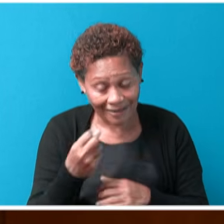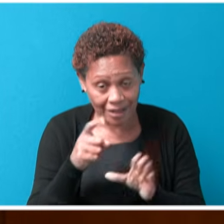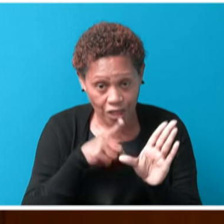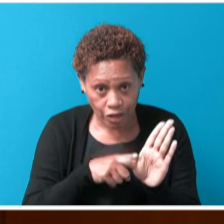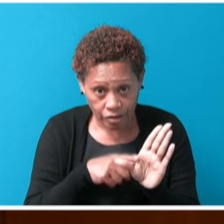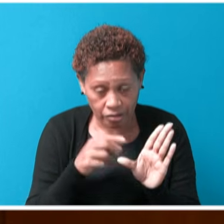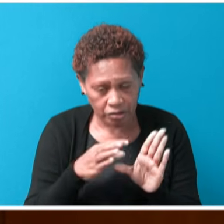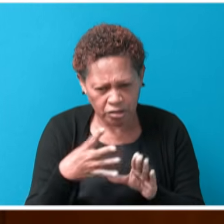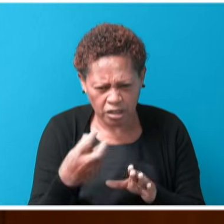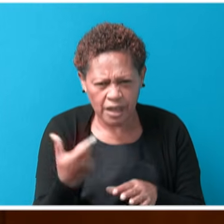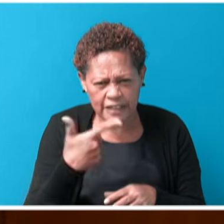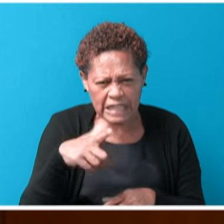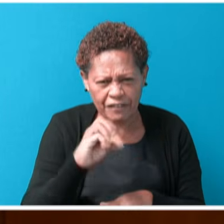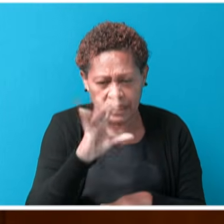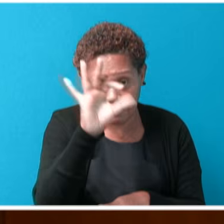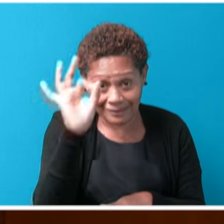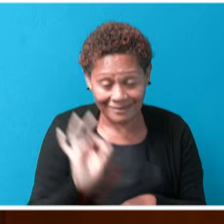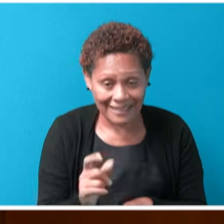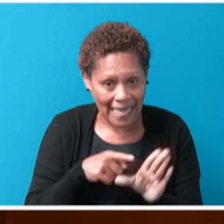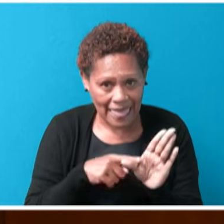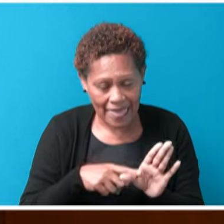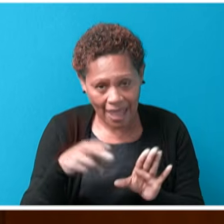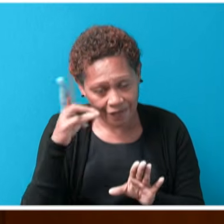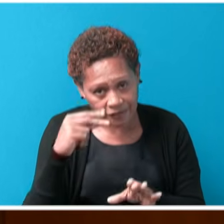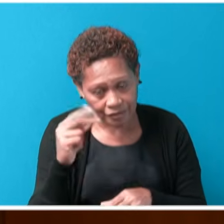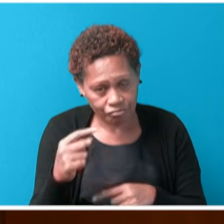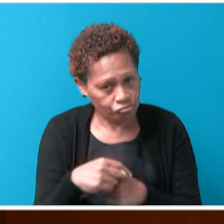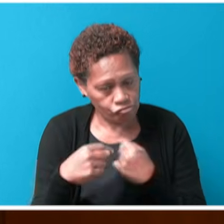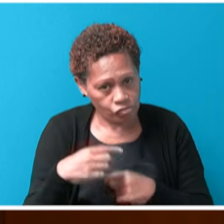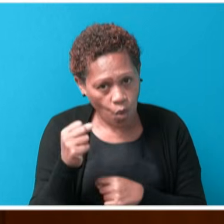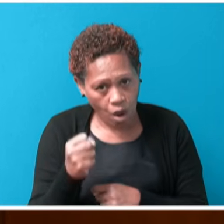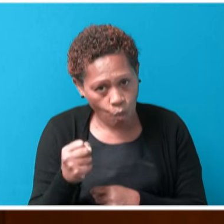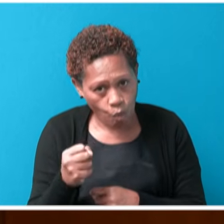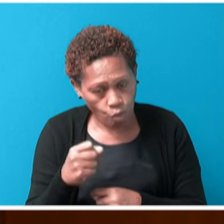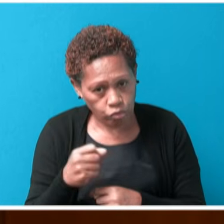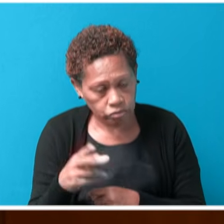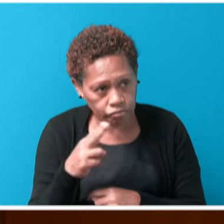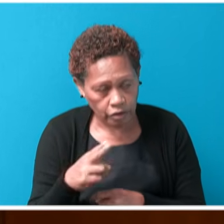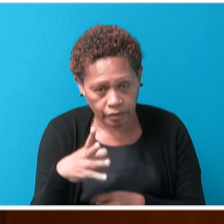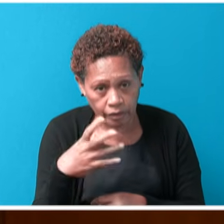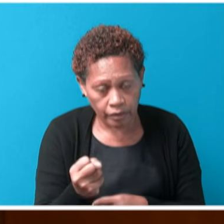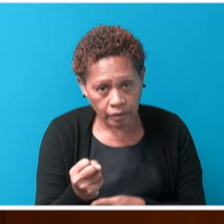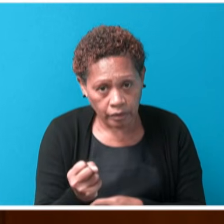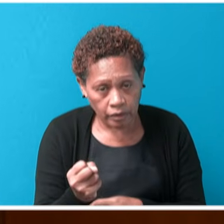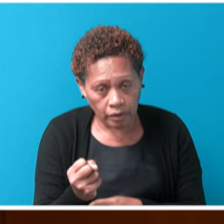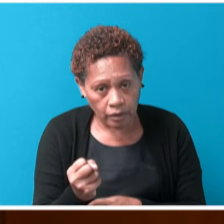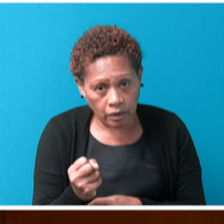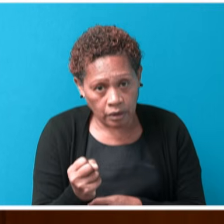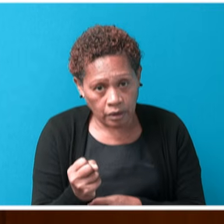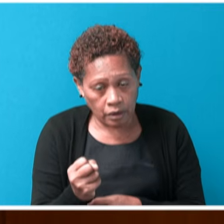nearly 70% of young Fijians, we hold enormous demographic